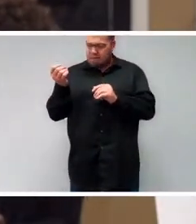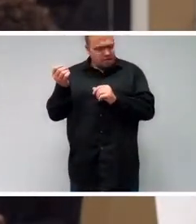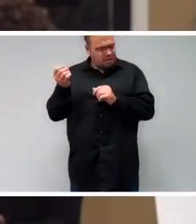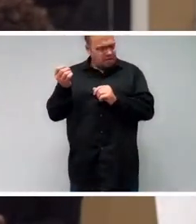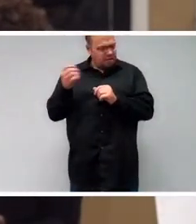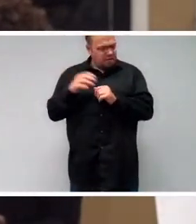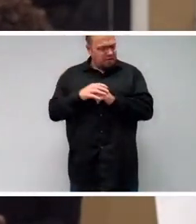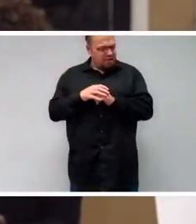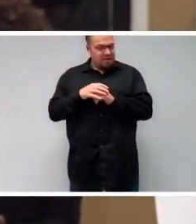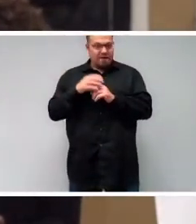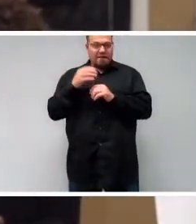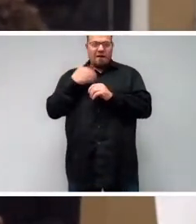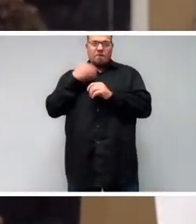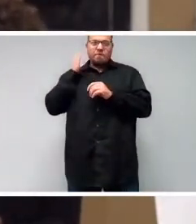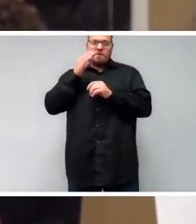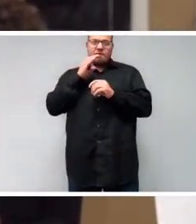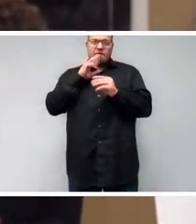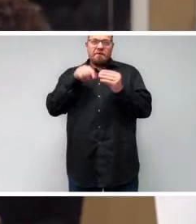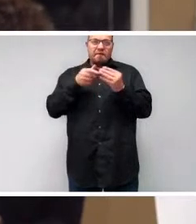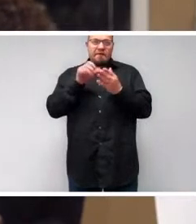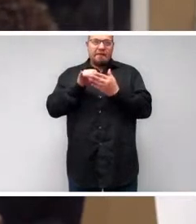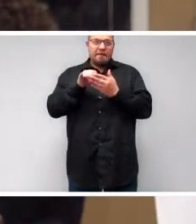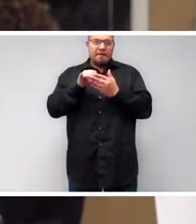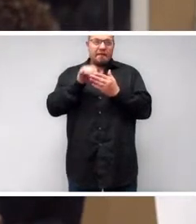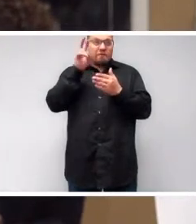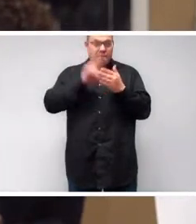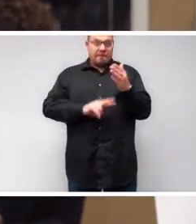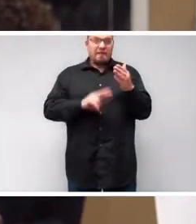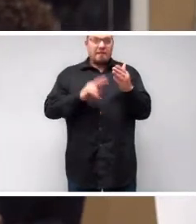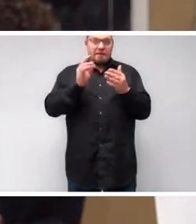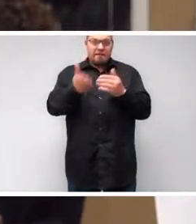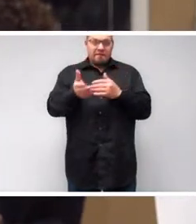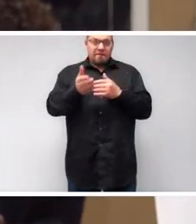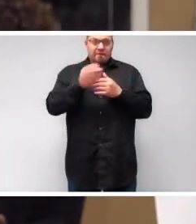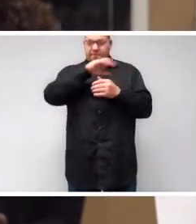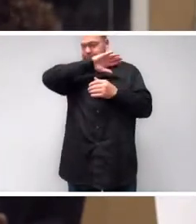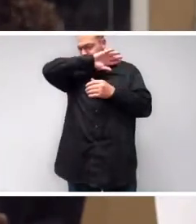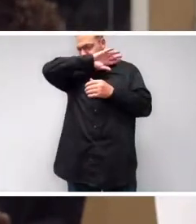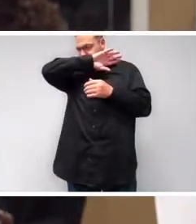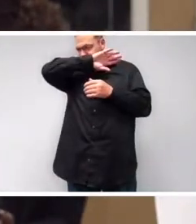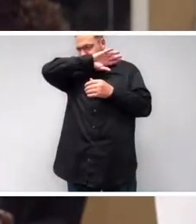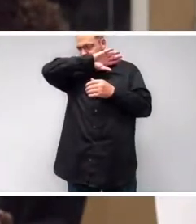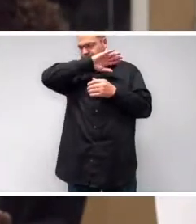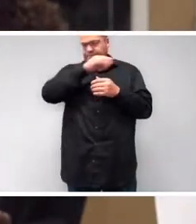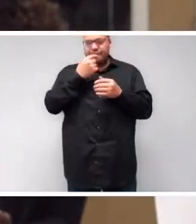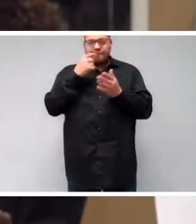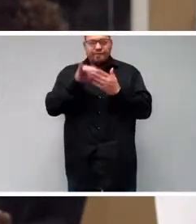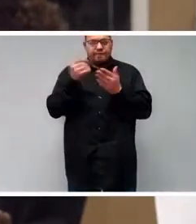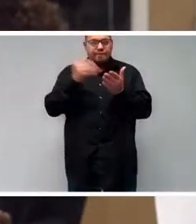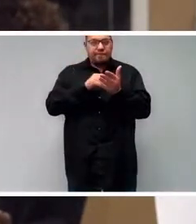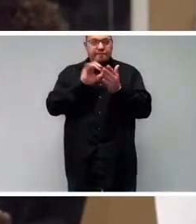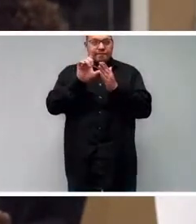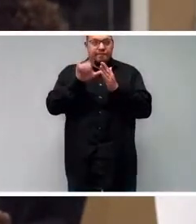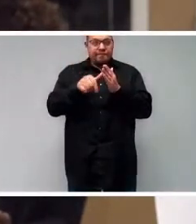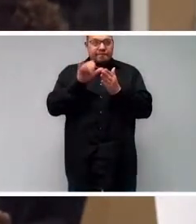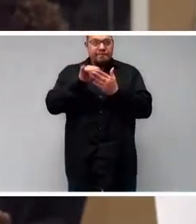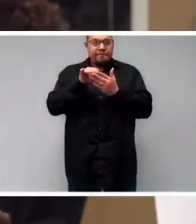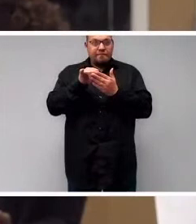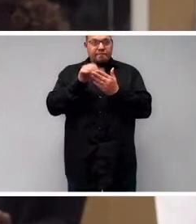I would have gone over that in the reading, but I can say it again later, and that is,